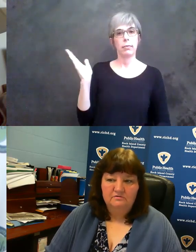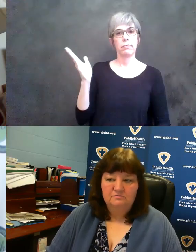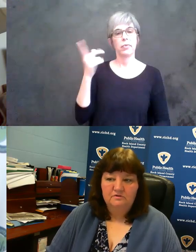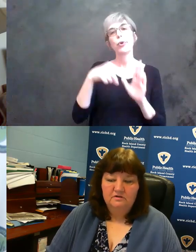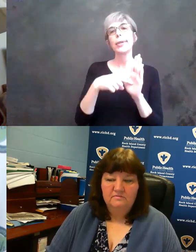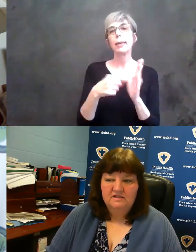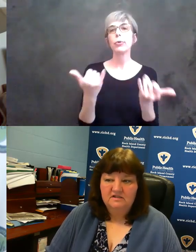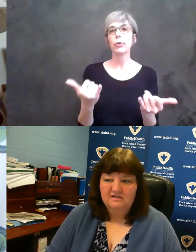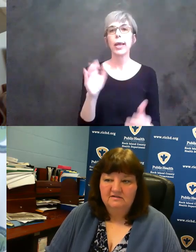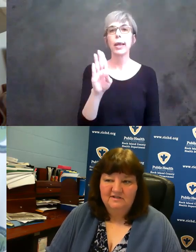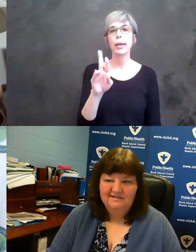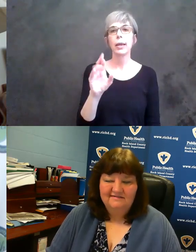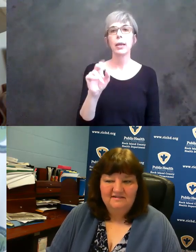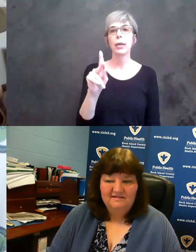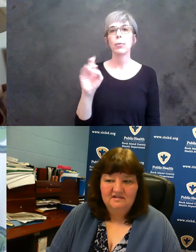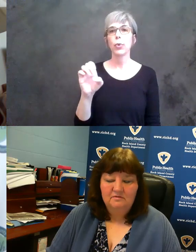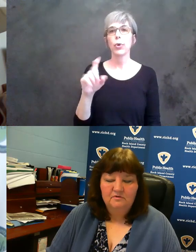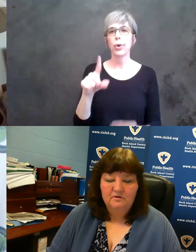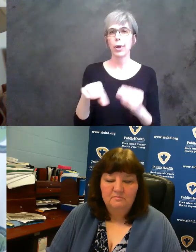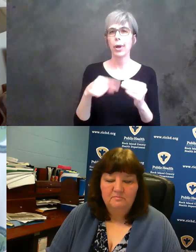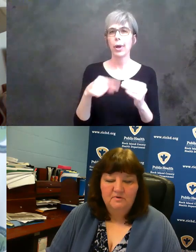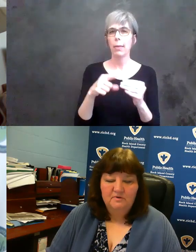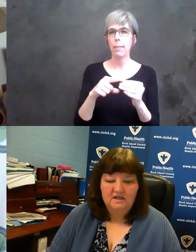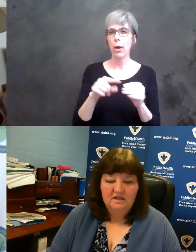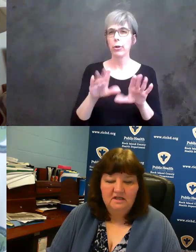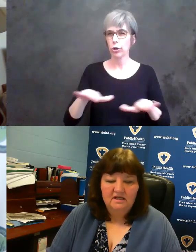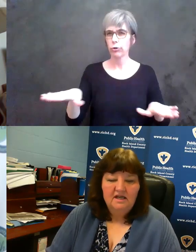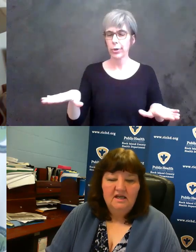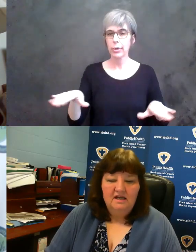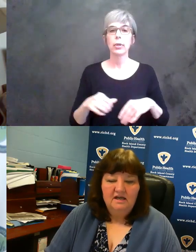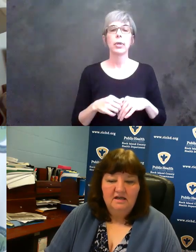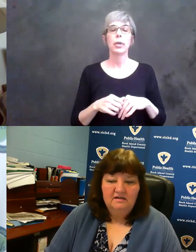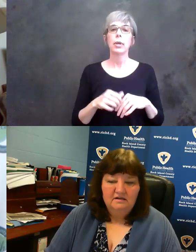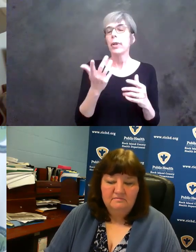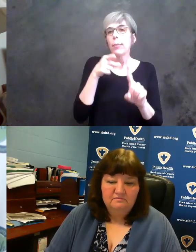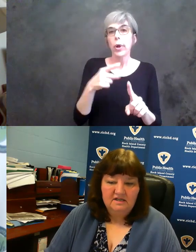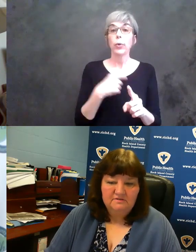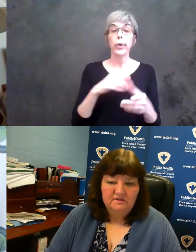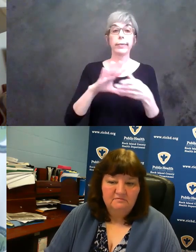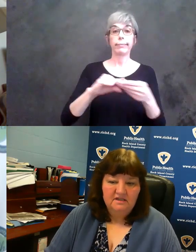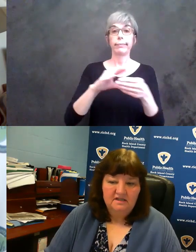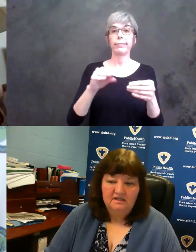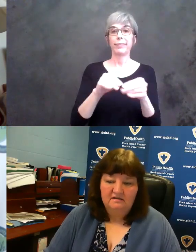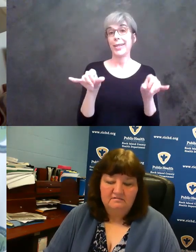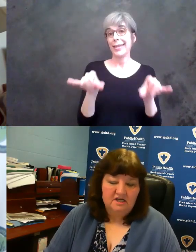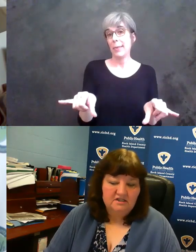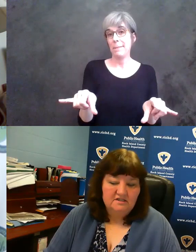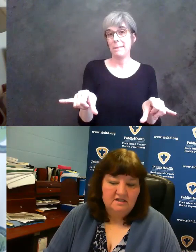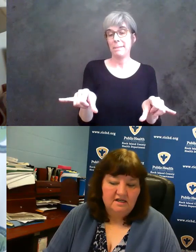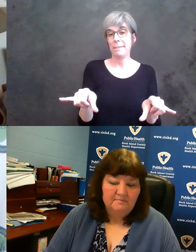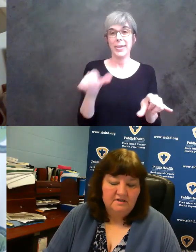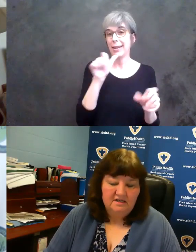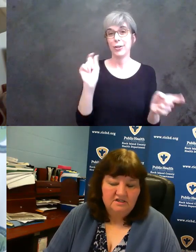know, those were the messages that we just keep repeating. And 3 times a week